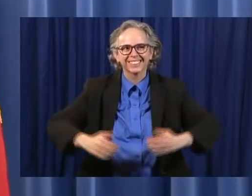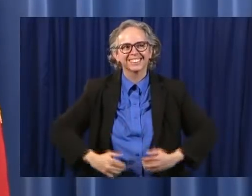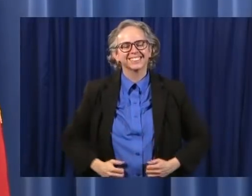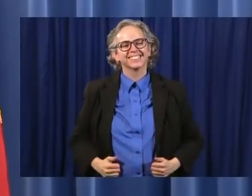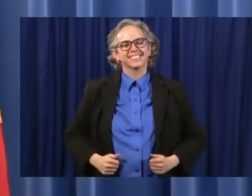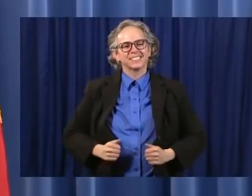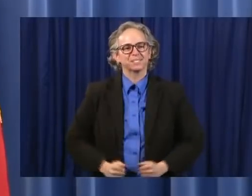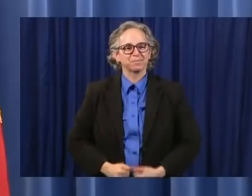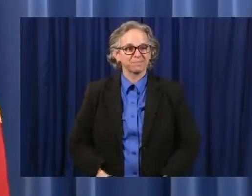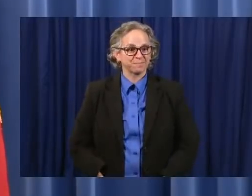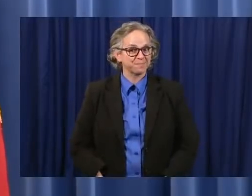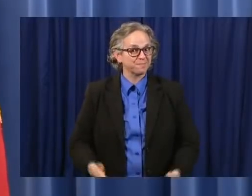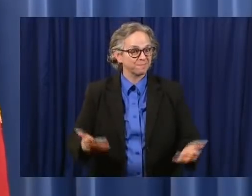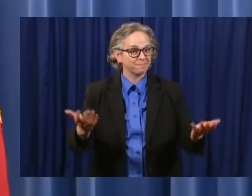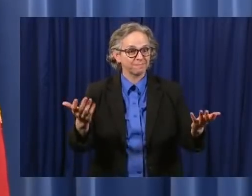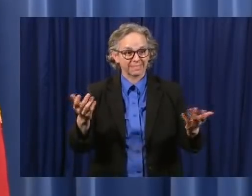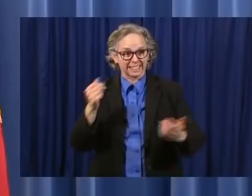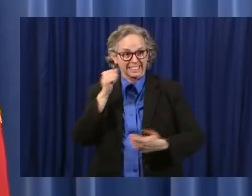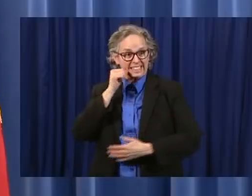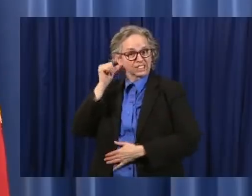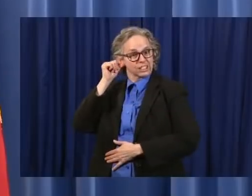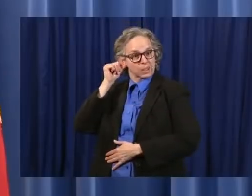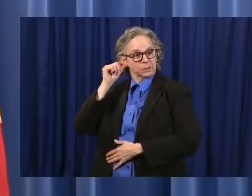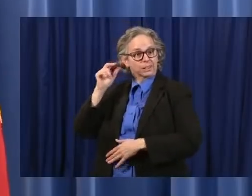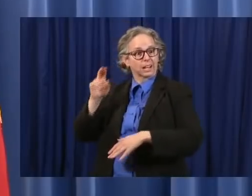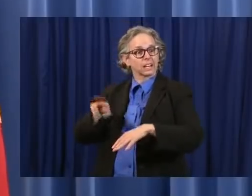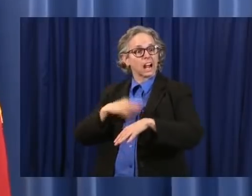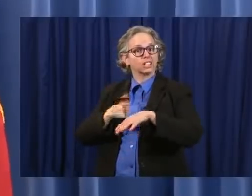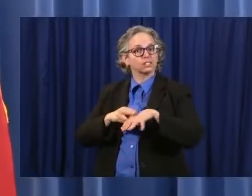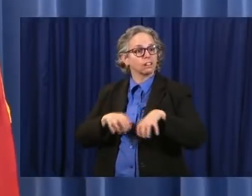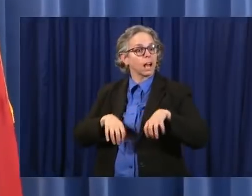Yesterday was National Adopt a Shelter Pet Day.